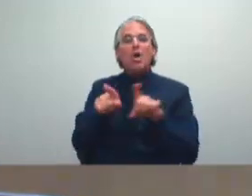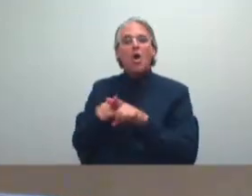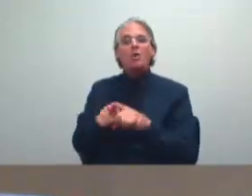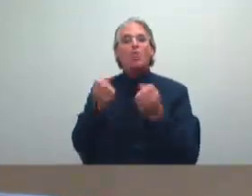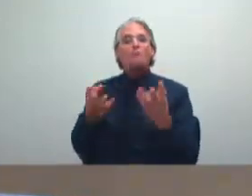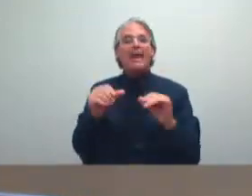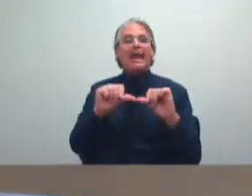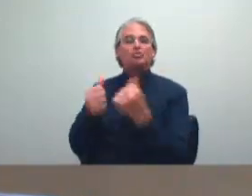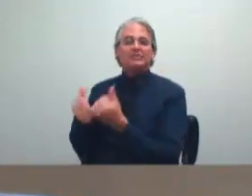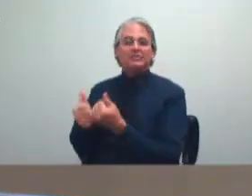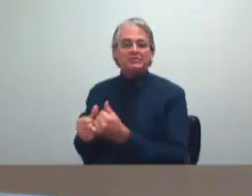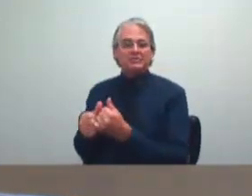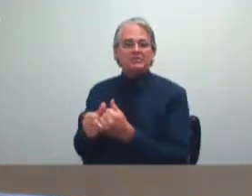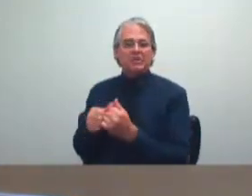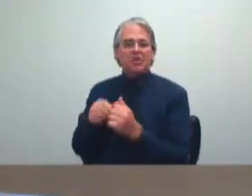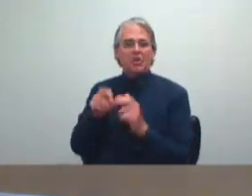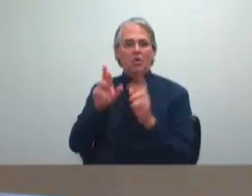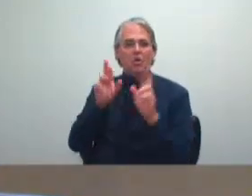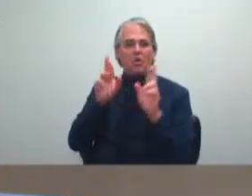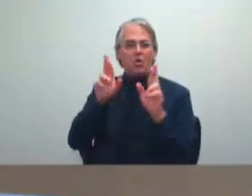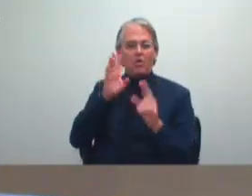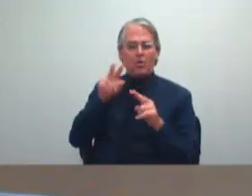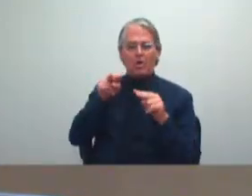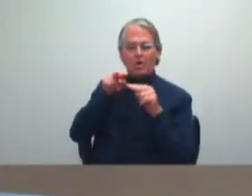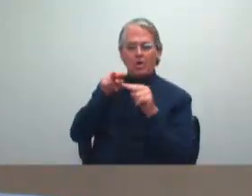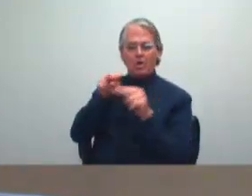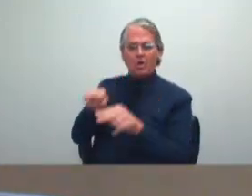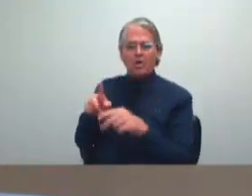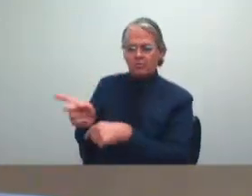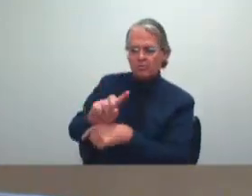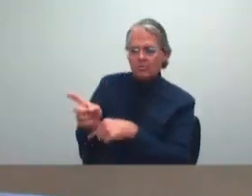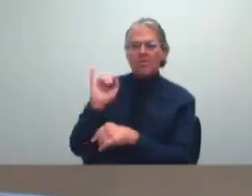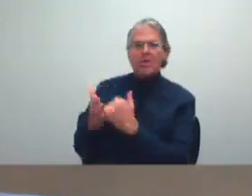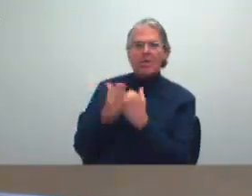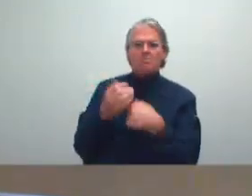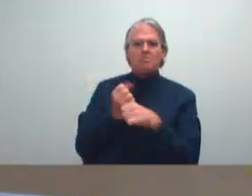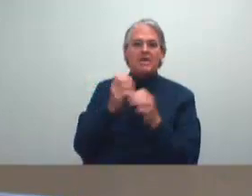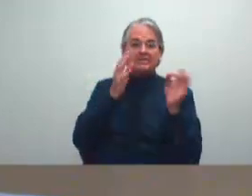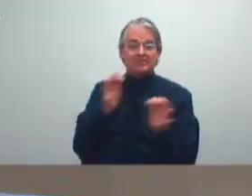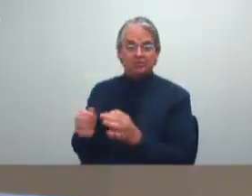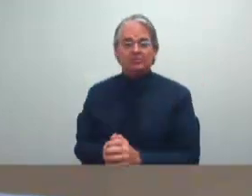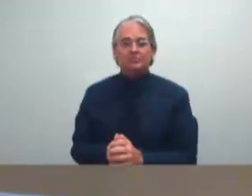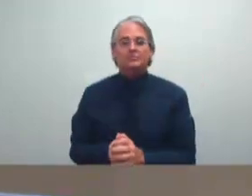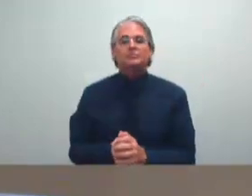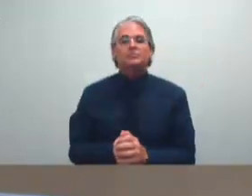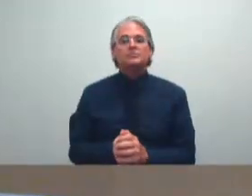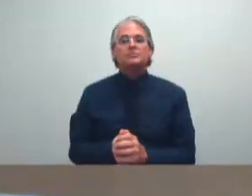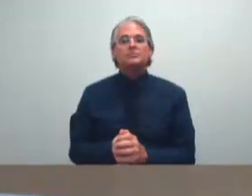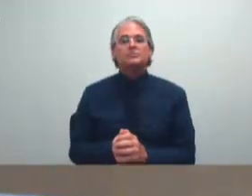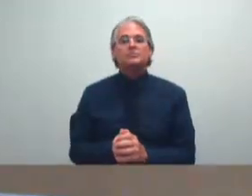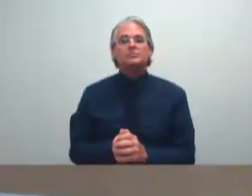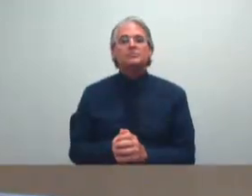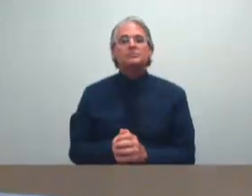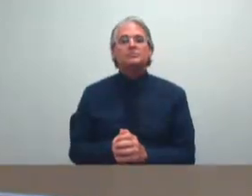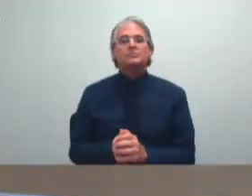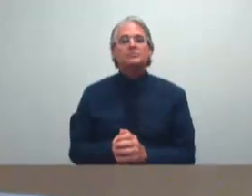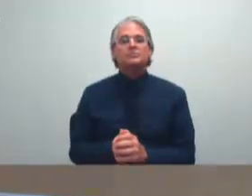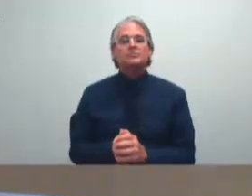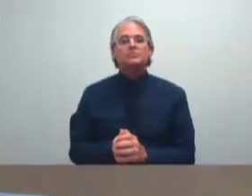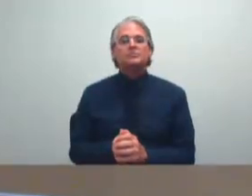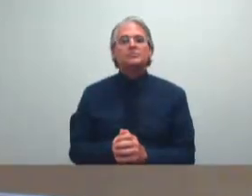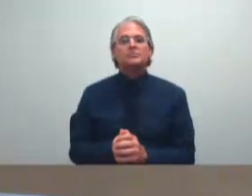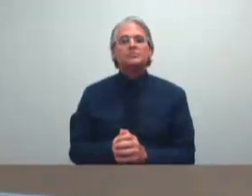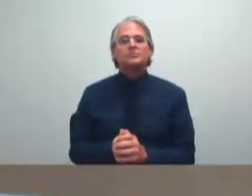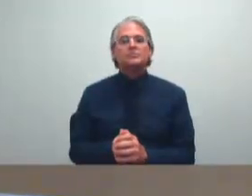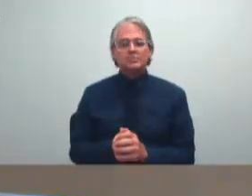decision making? And I think that I can't really support enough the concept that you can't make decisions, especially if you're